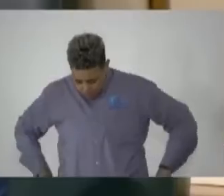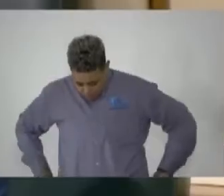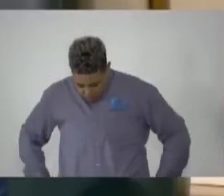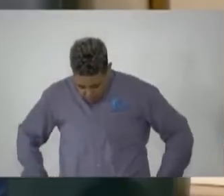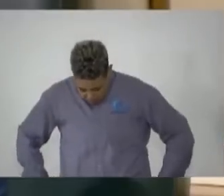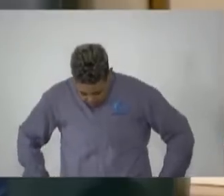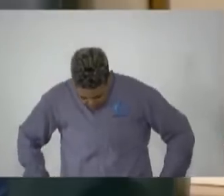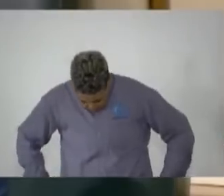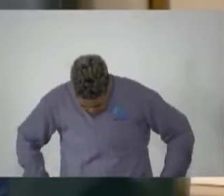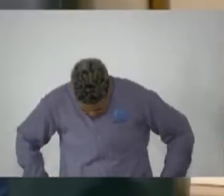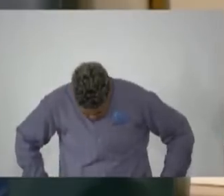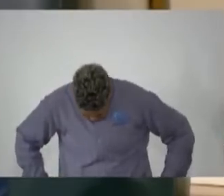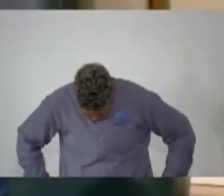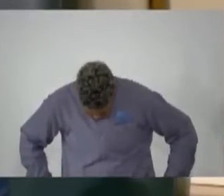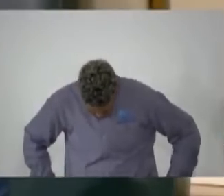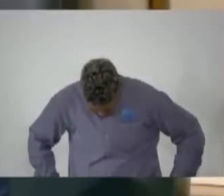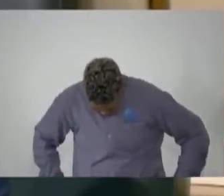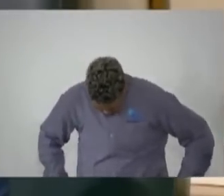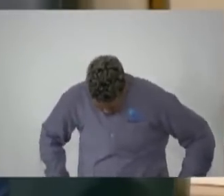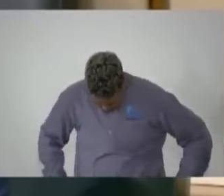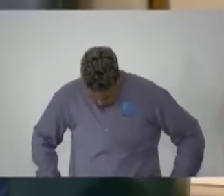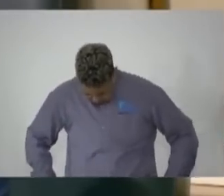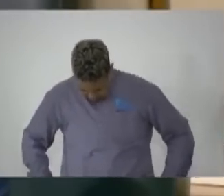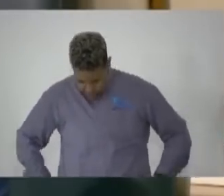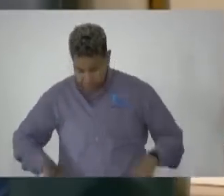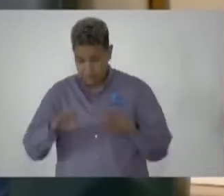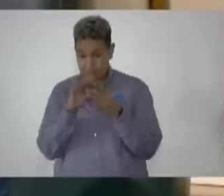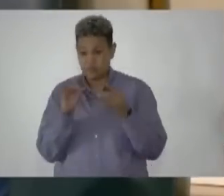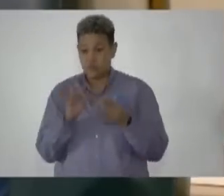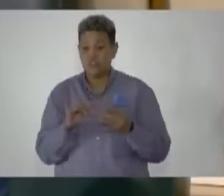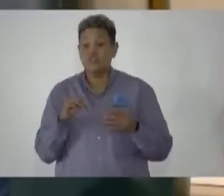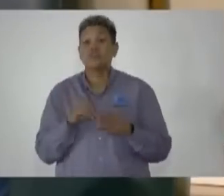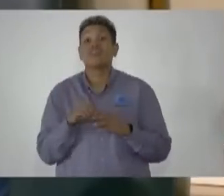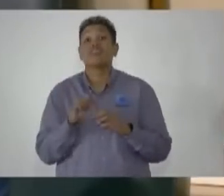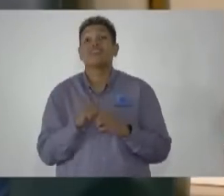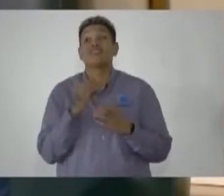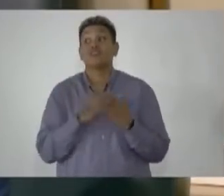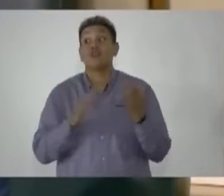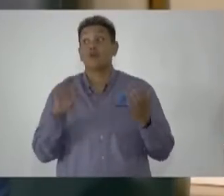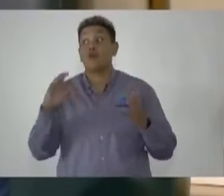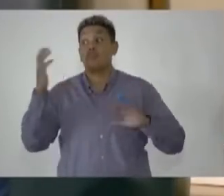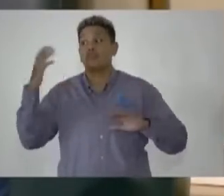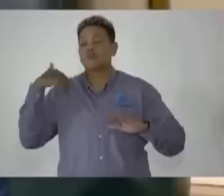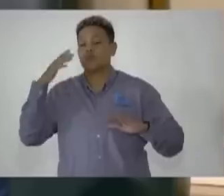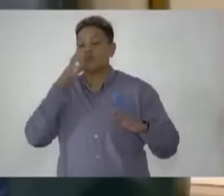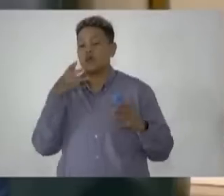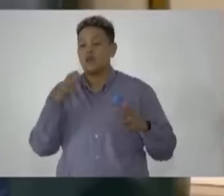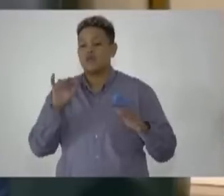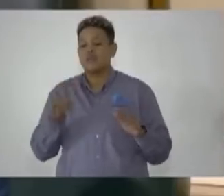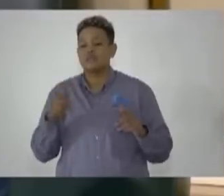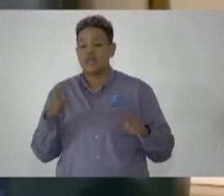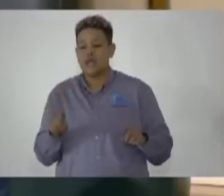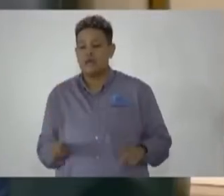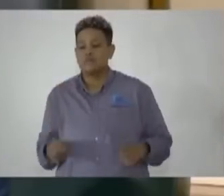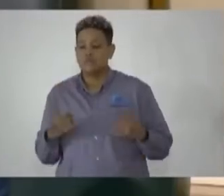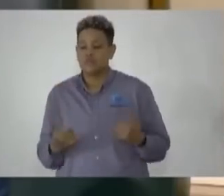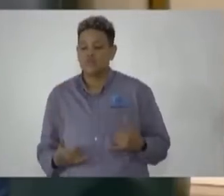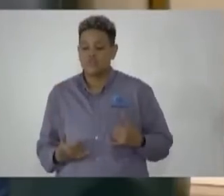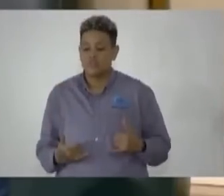motion on this matter was mired in some controversy, that we not allow that to take place today.